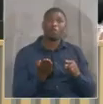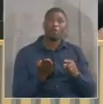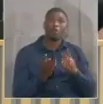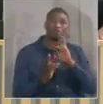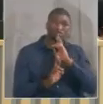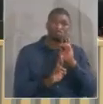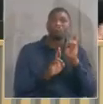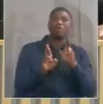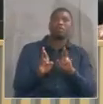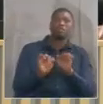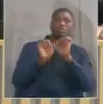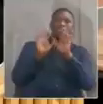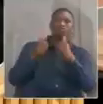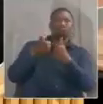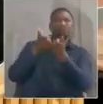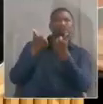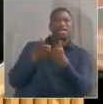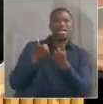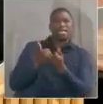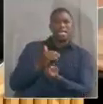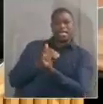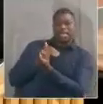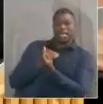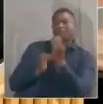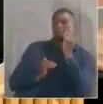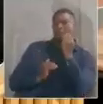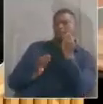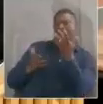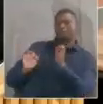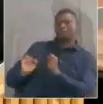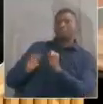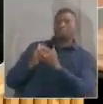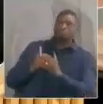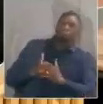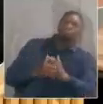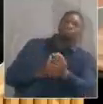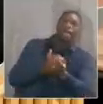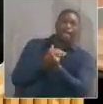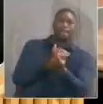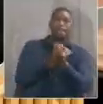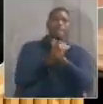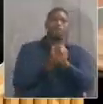report on the challenges and what needs to happen going forward?